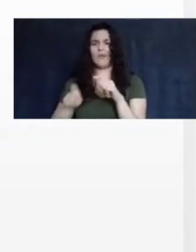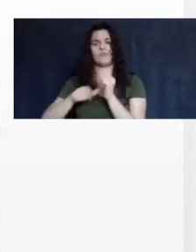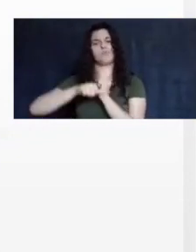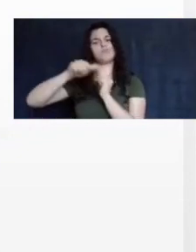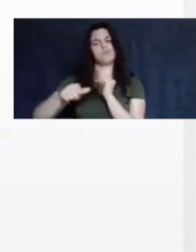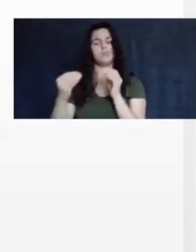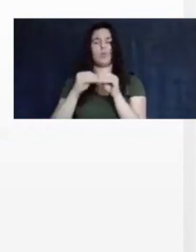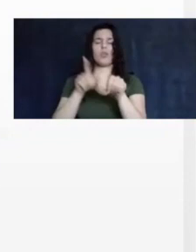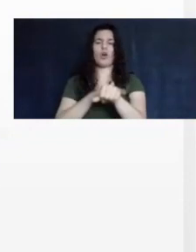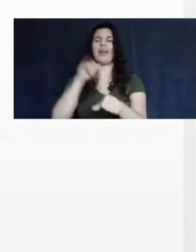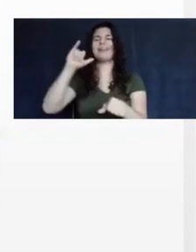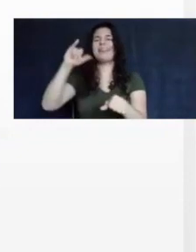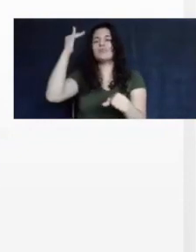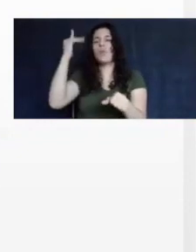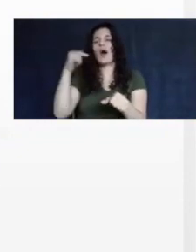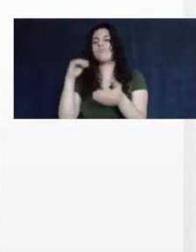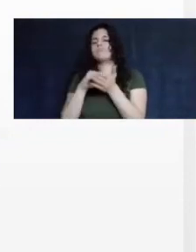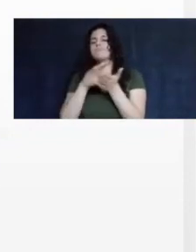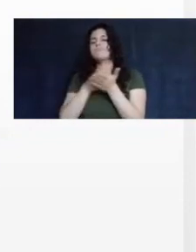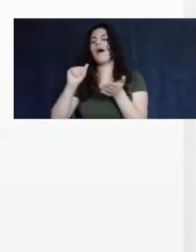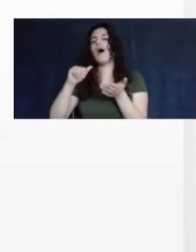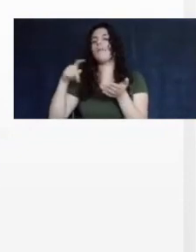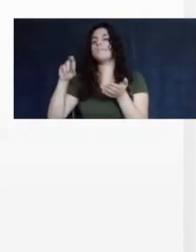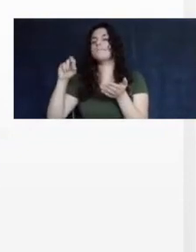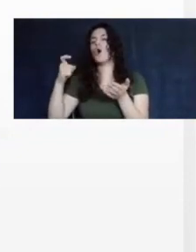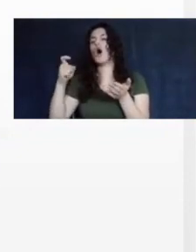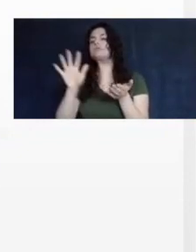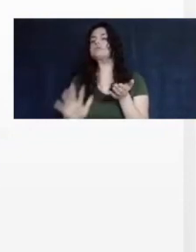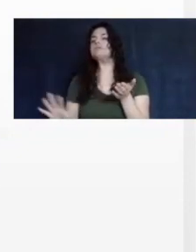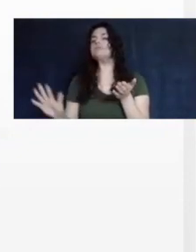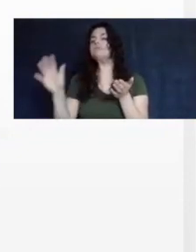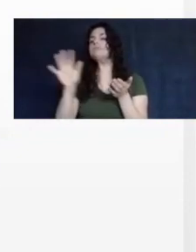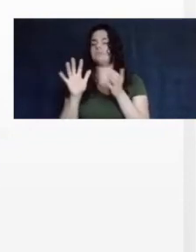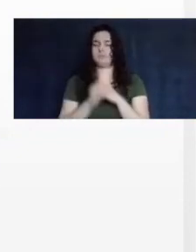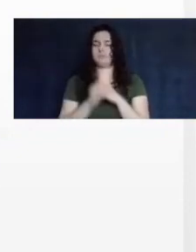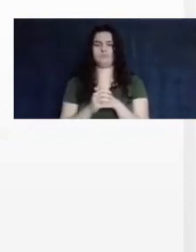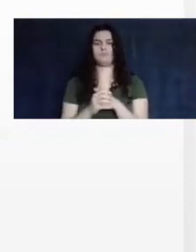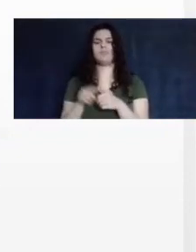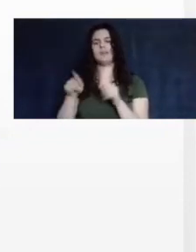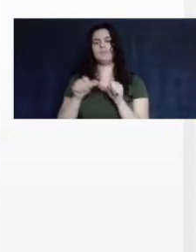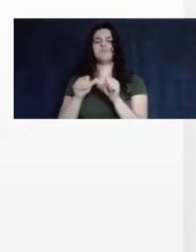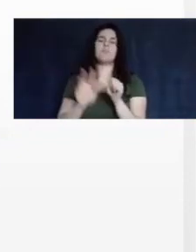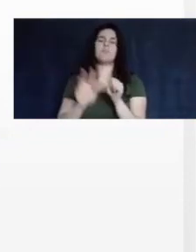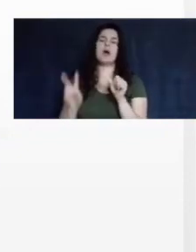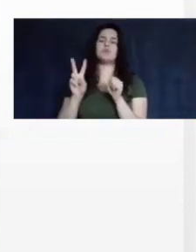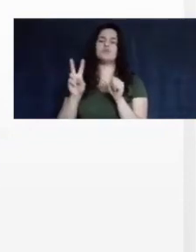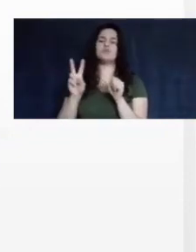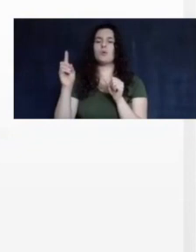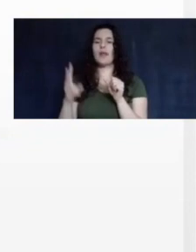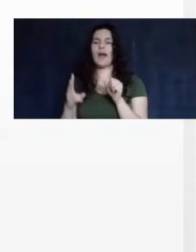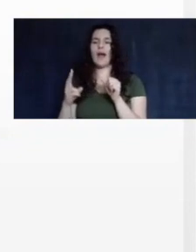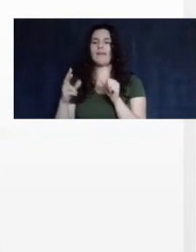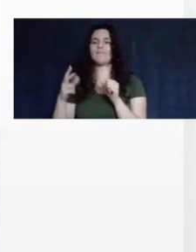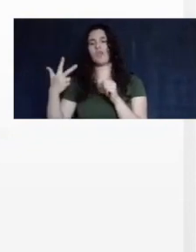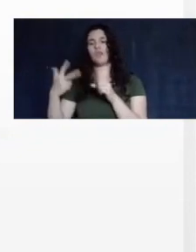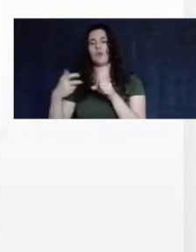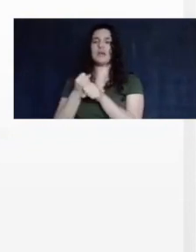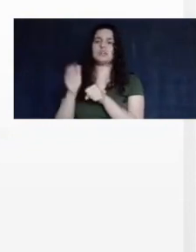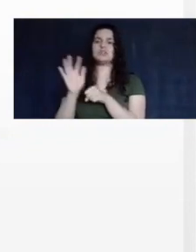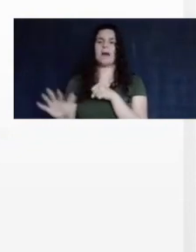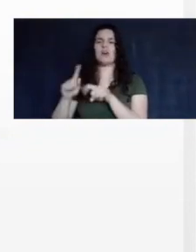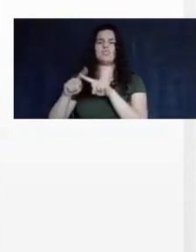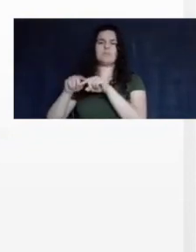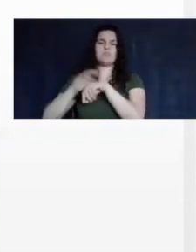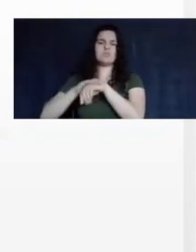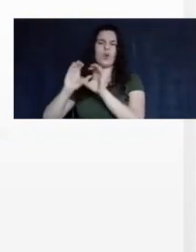why we put approximately 30,000. It runs the course for about 2.5, 3 years with the coursework and the